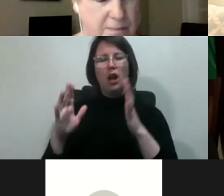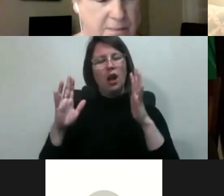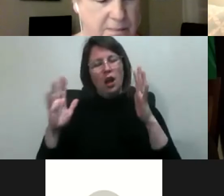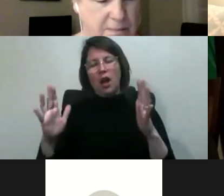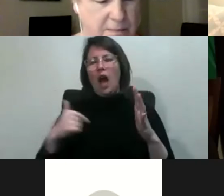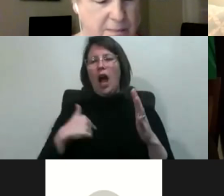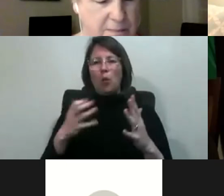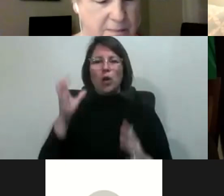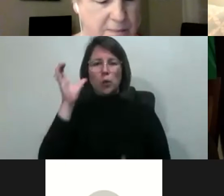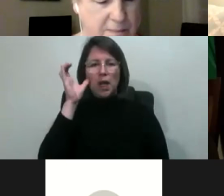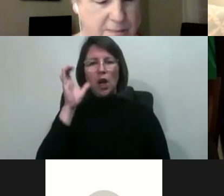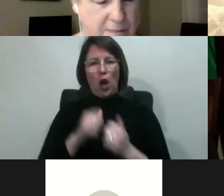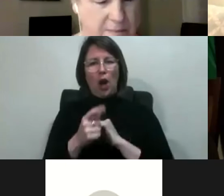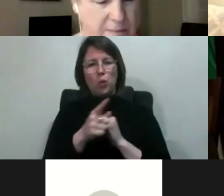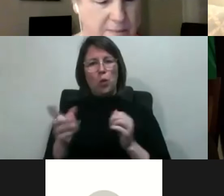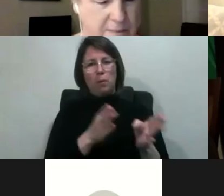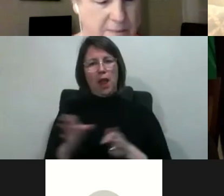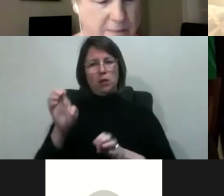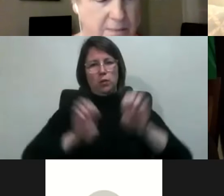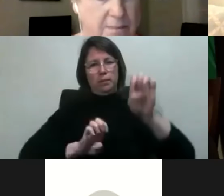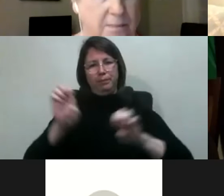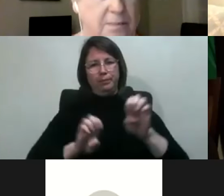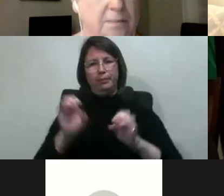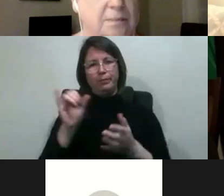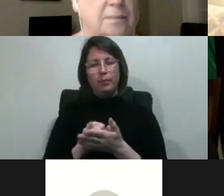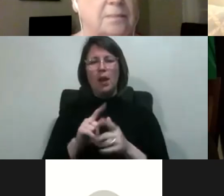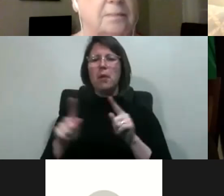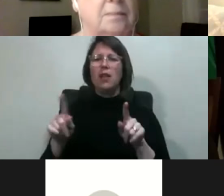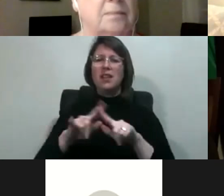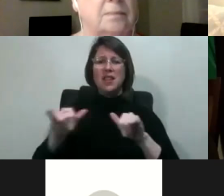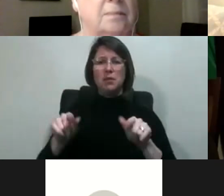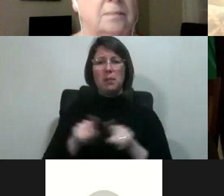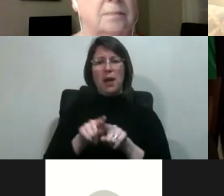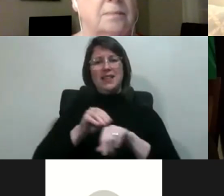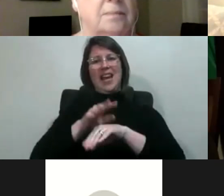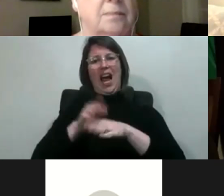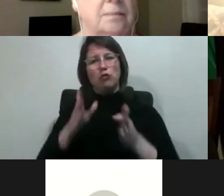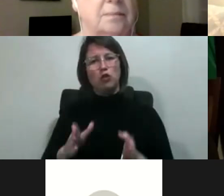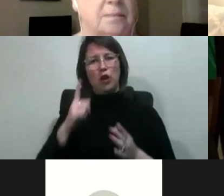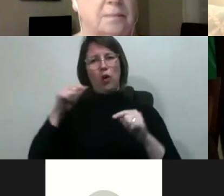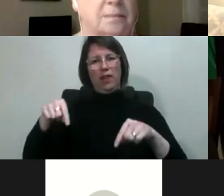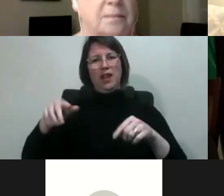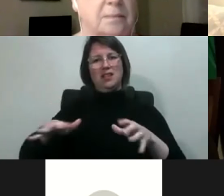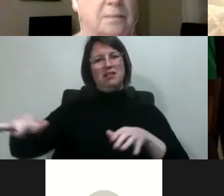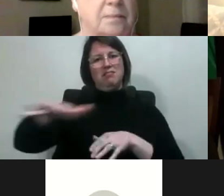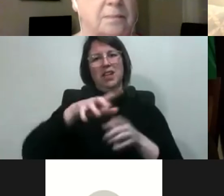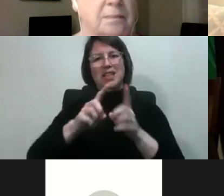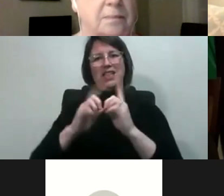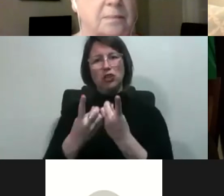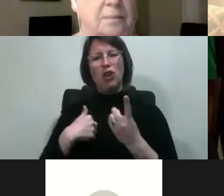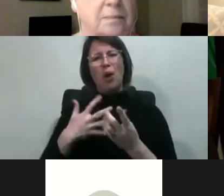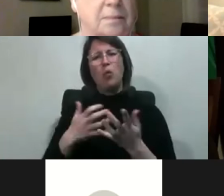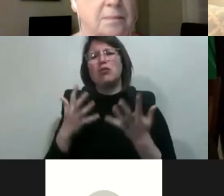So I would like to hear how you guys are gonna evaluate that. But I just also, as the counselor for the district, really want to implore you